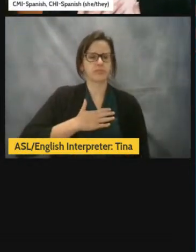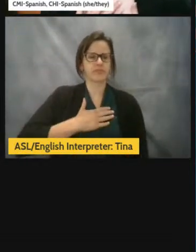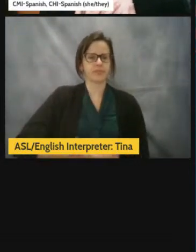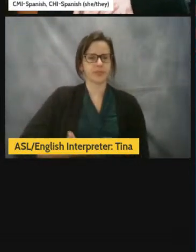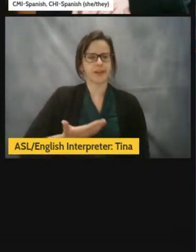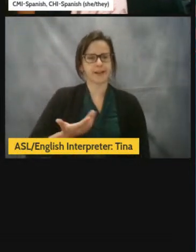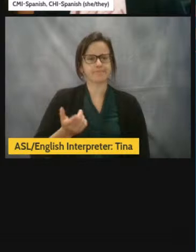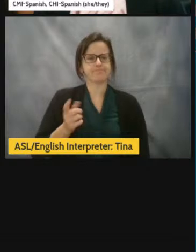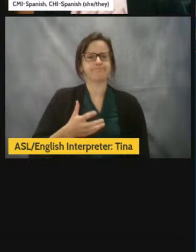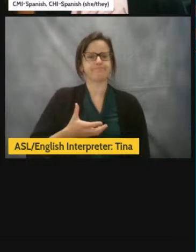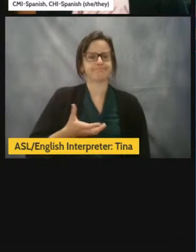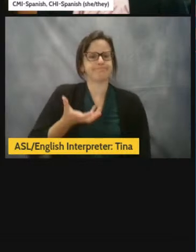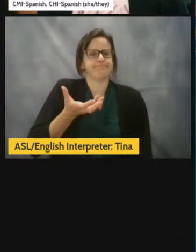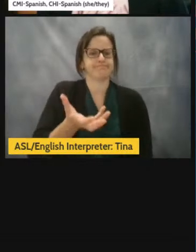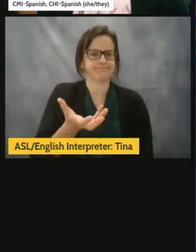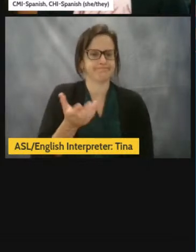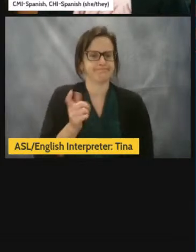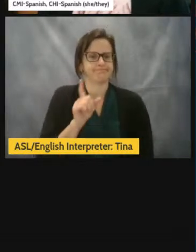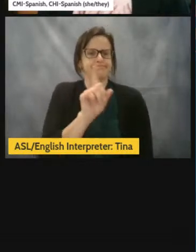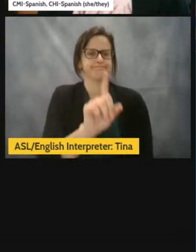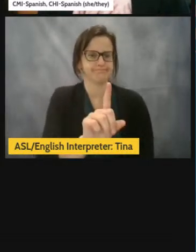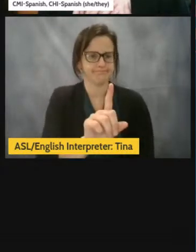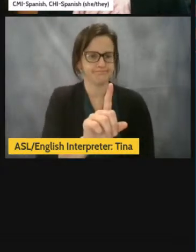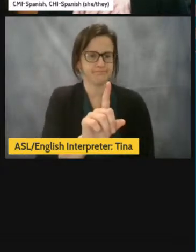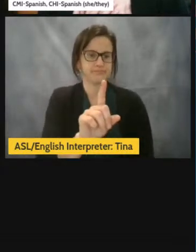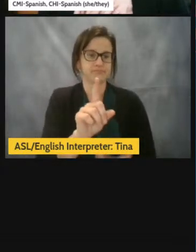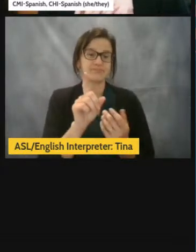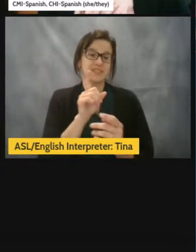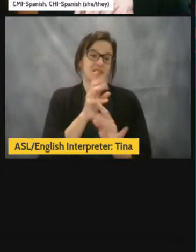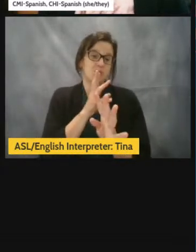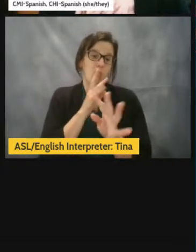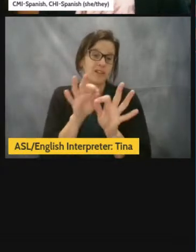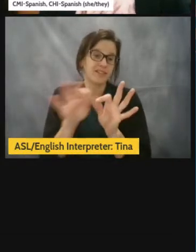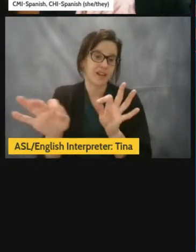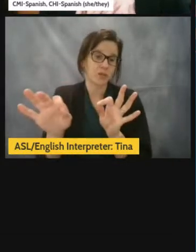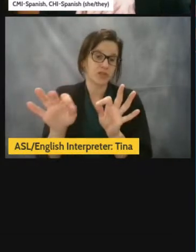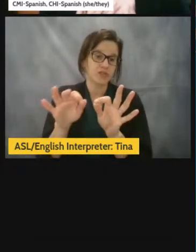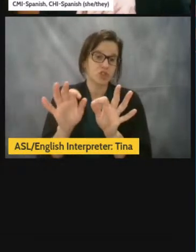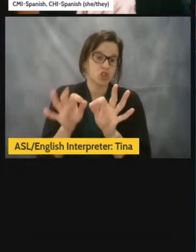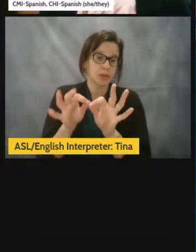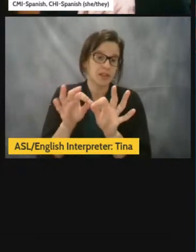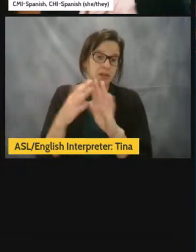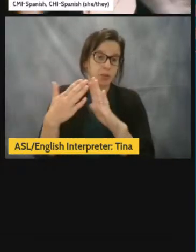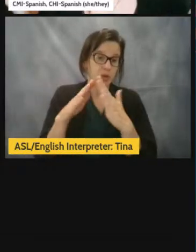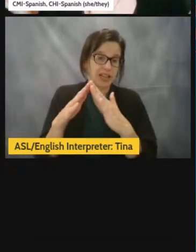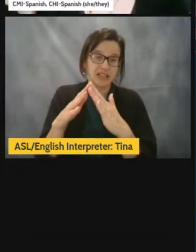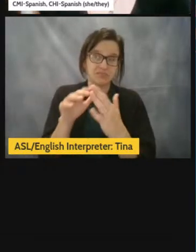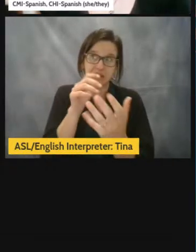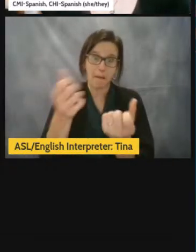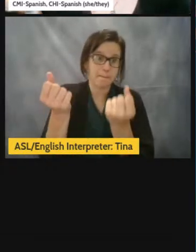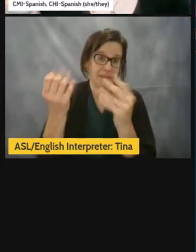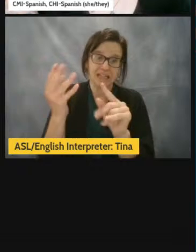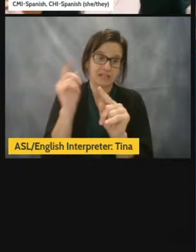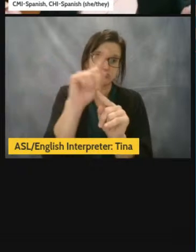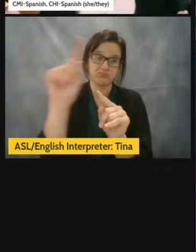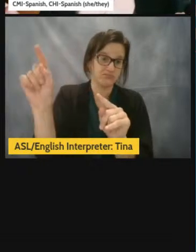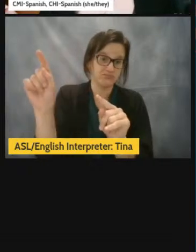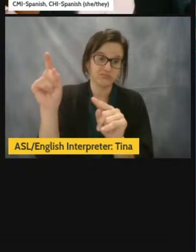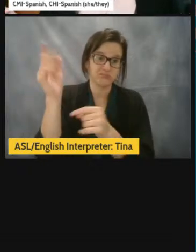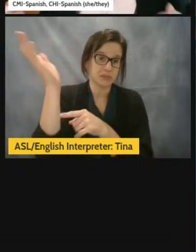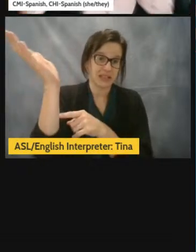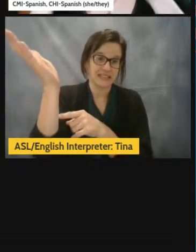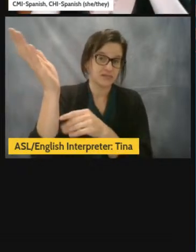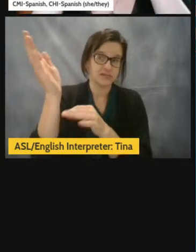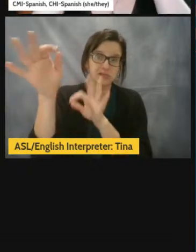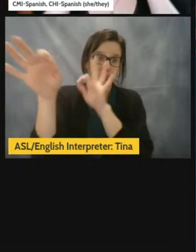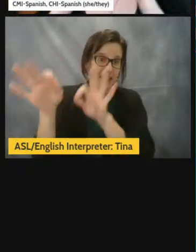There's not really a whole lot of people in the spoken language interpreting community talking about these topics. So I'm kind of like, well, I guess I'll do it.